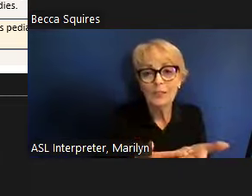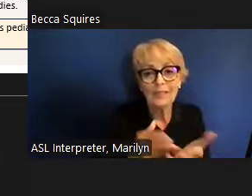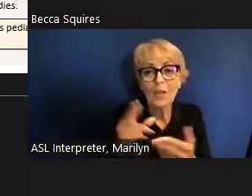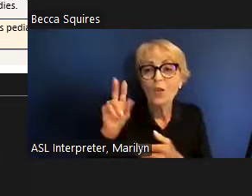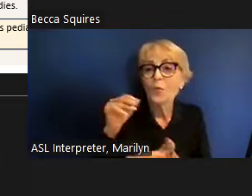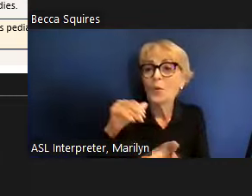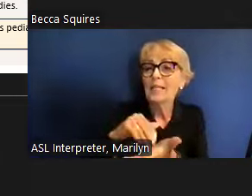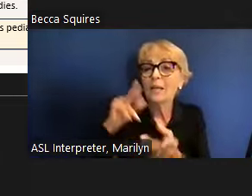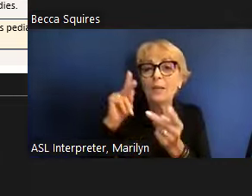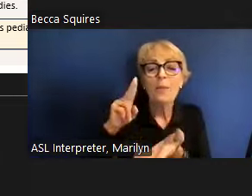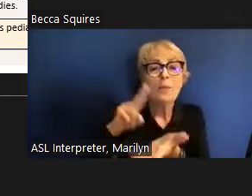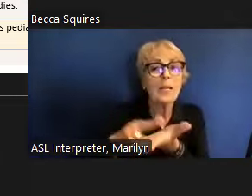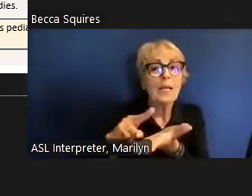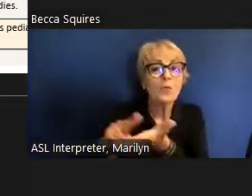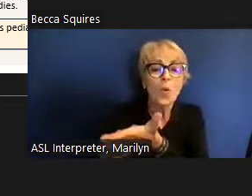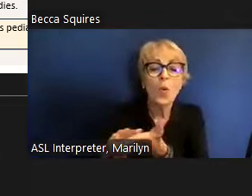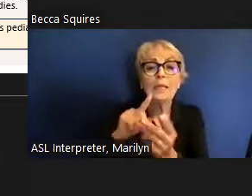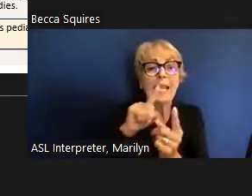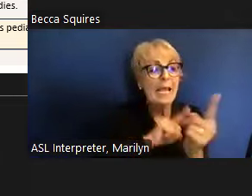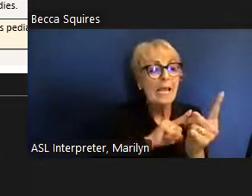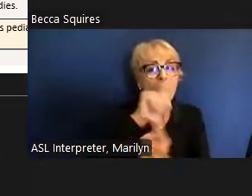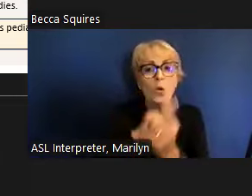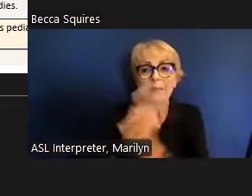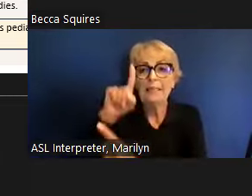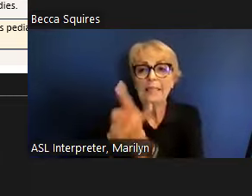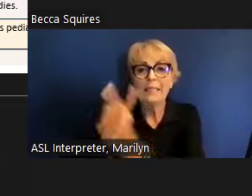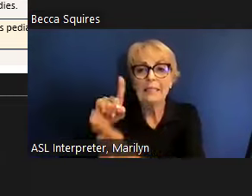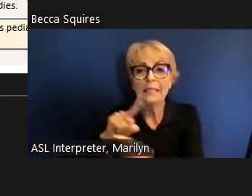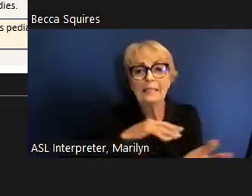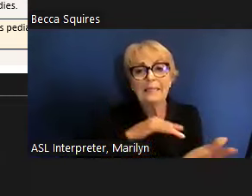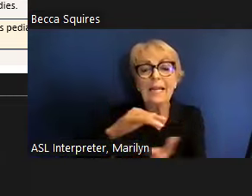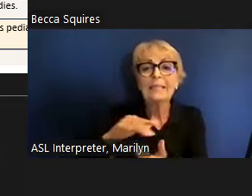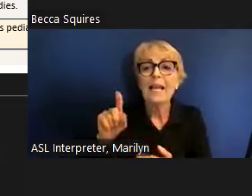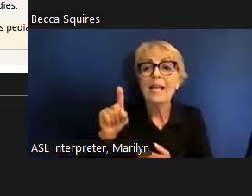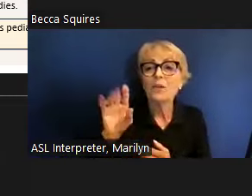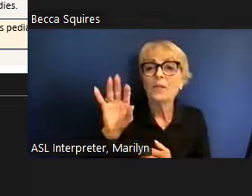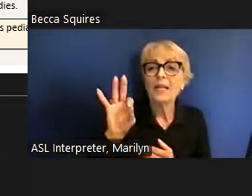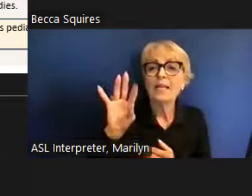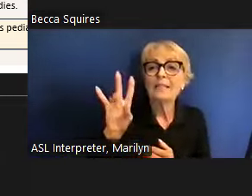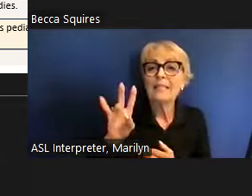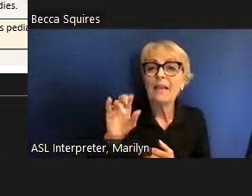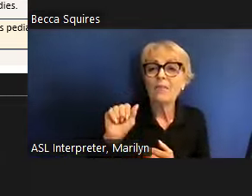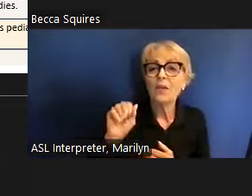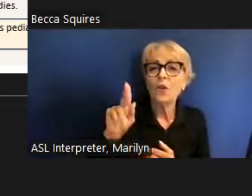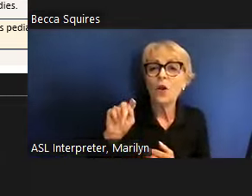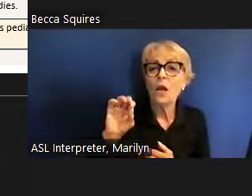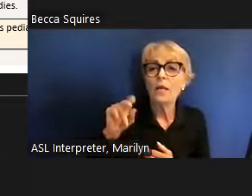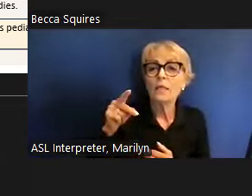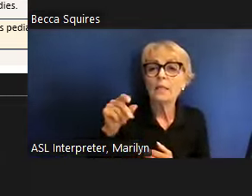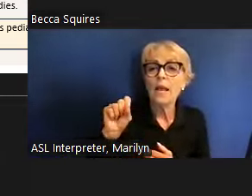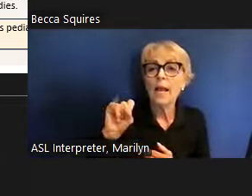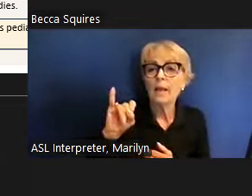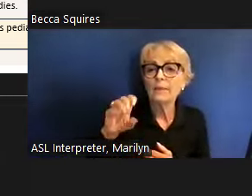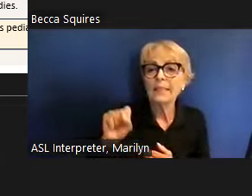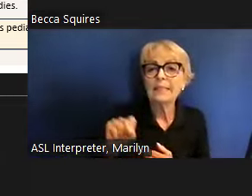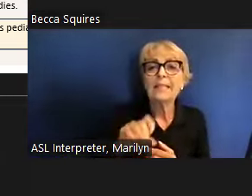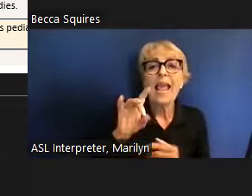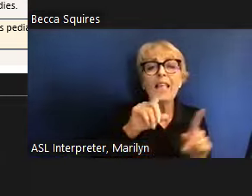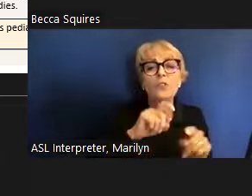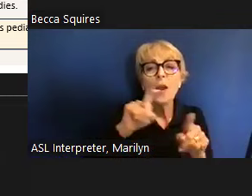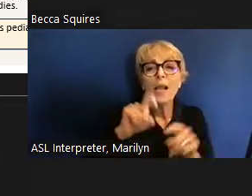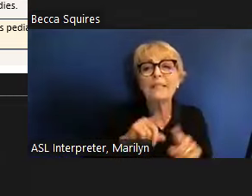people enrolled in in-person studies. We have 197 autopsies. We have 8 trials testing 13